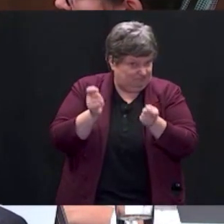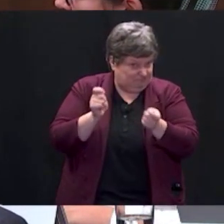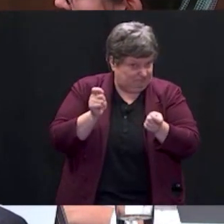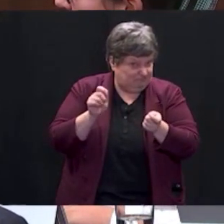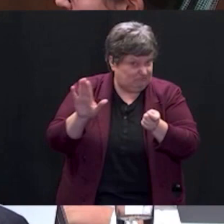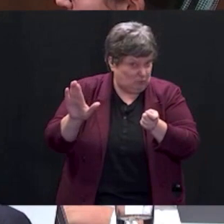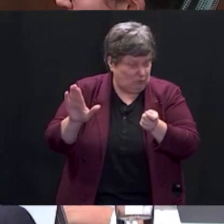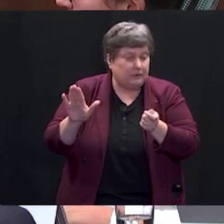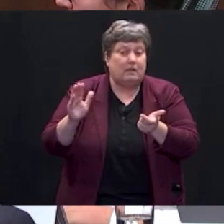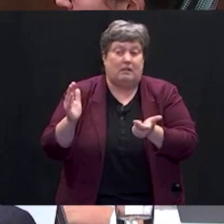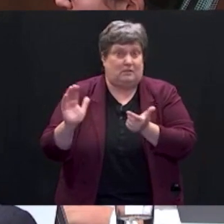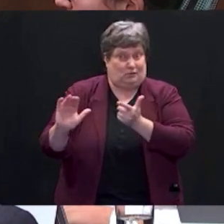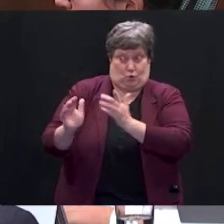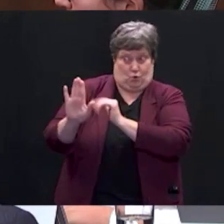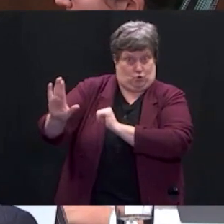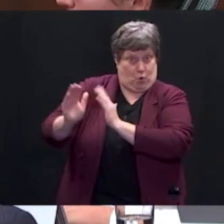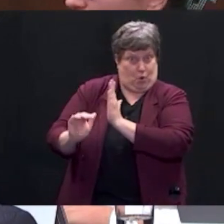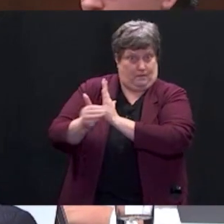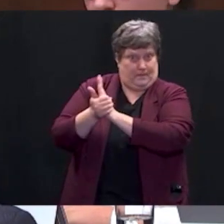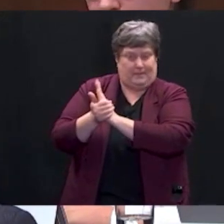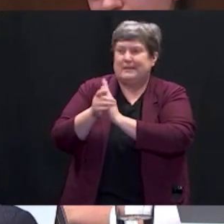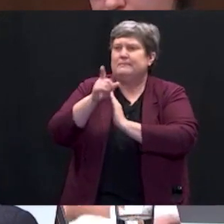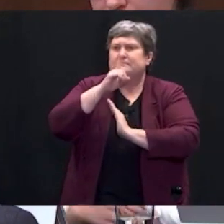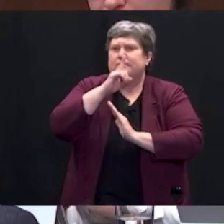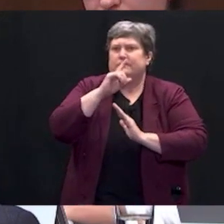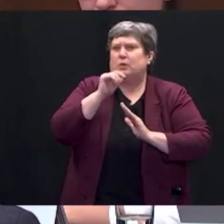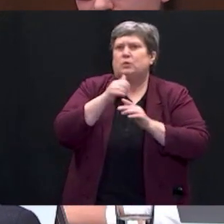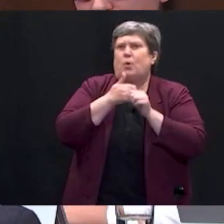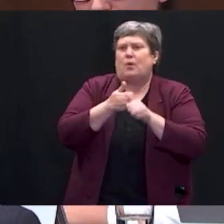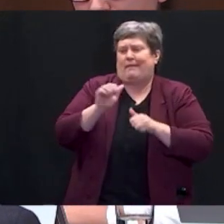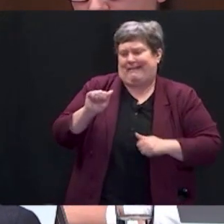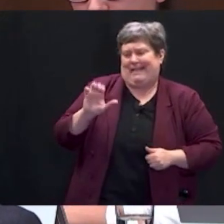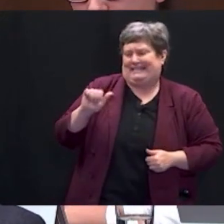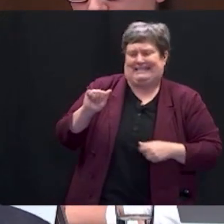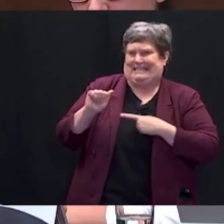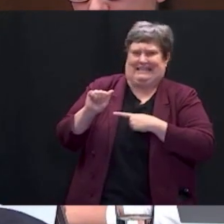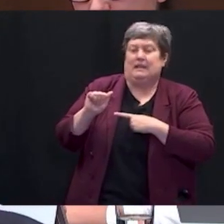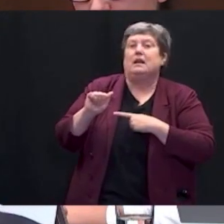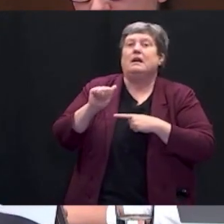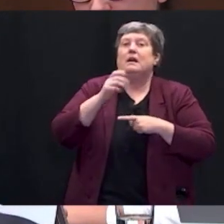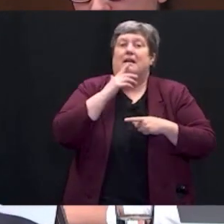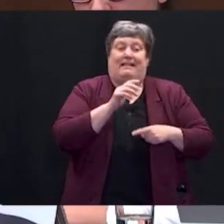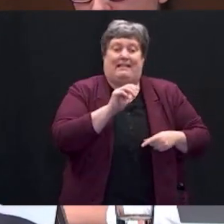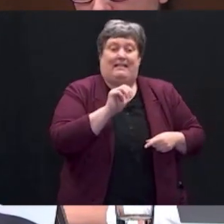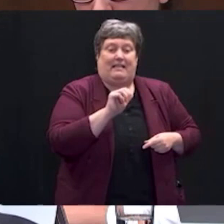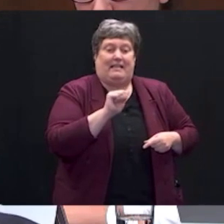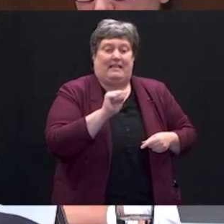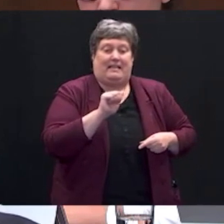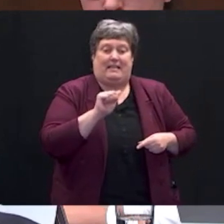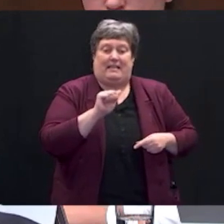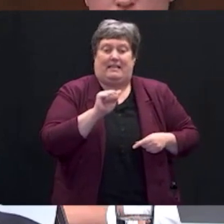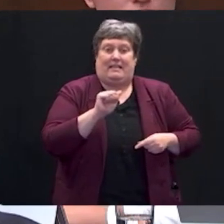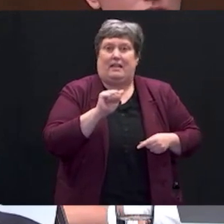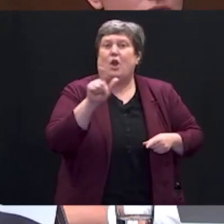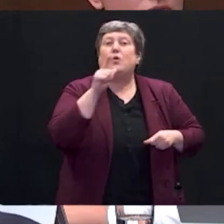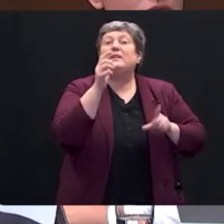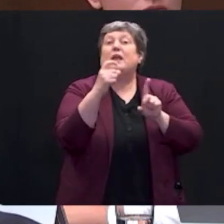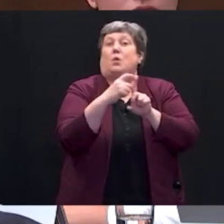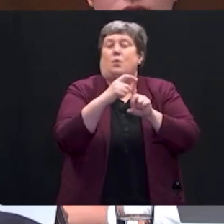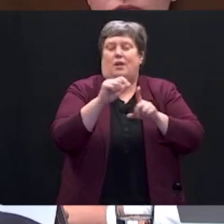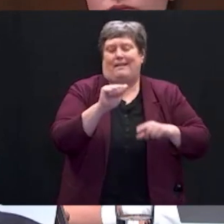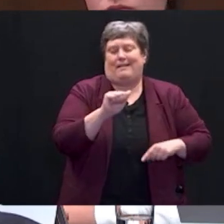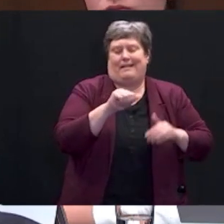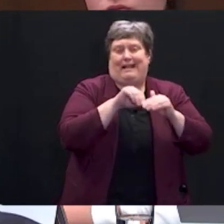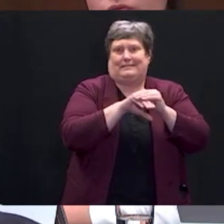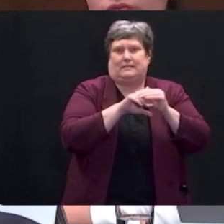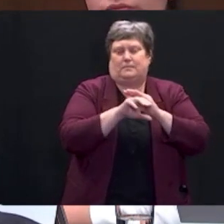if the amendment can refer not to the Canada Accessibility Act, but to the Accessible Canada Act. Which is, I believe, the act